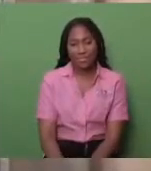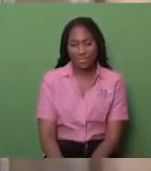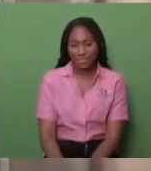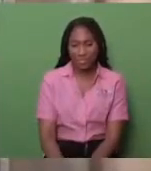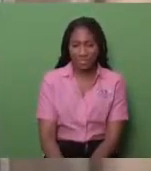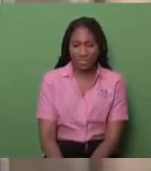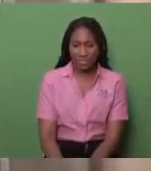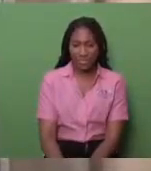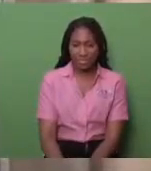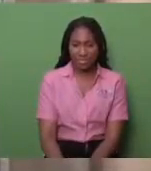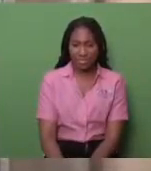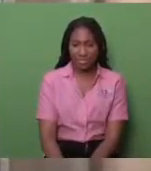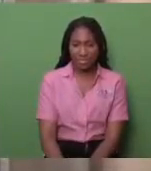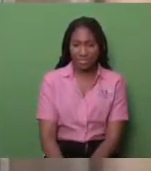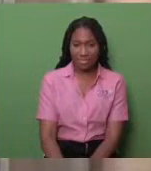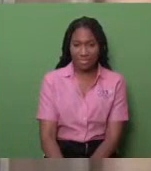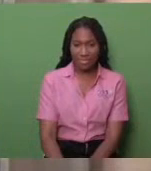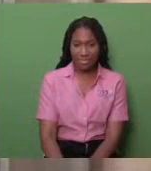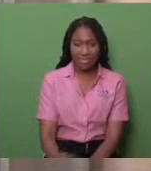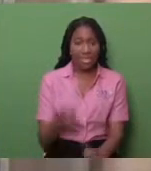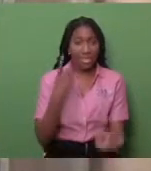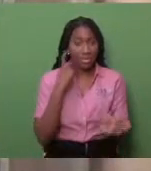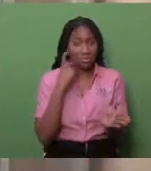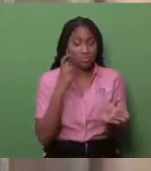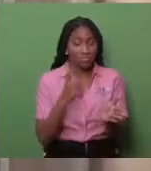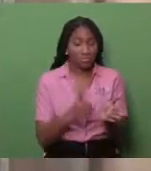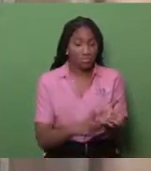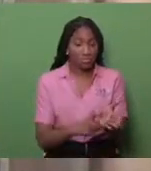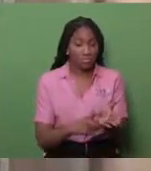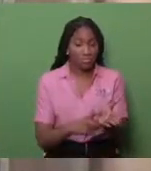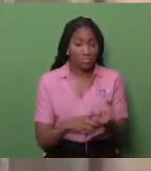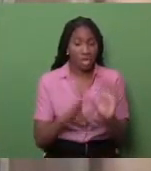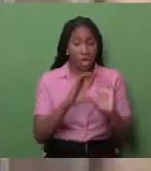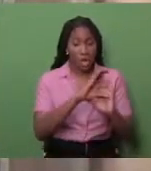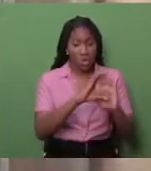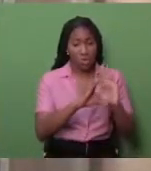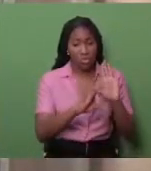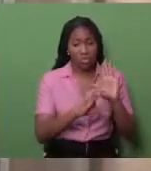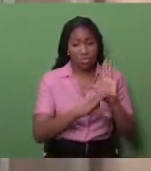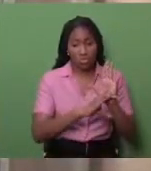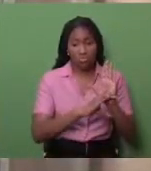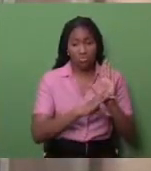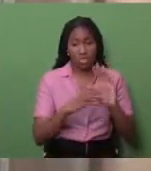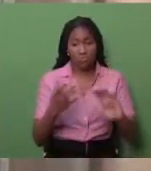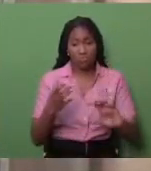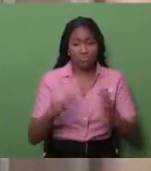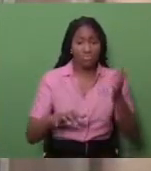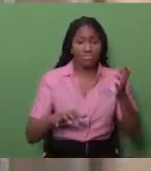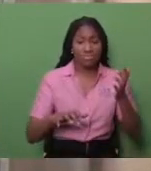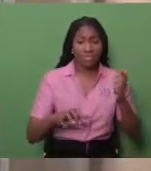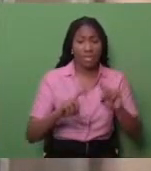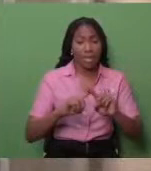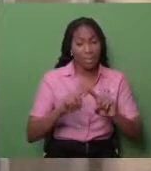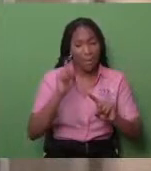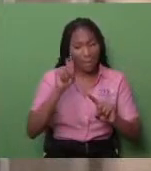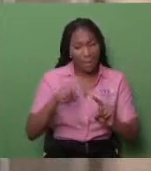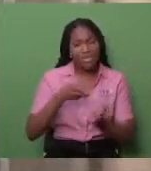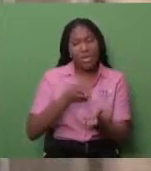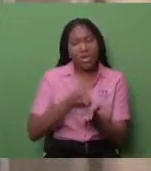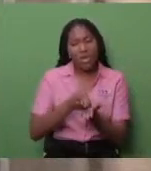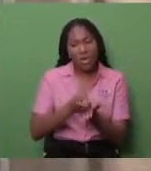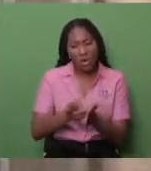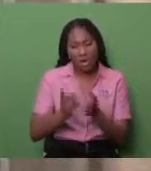We have witnessed an unprecedented constitutional crisis which demands absolute transparency. In this